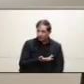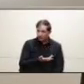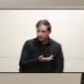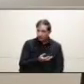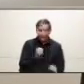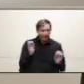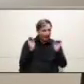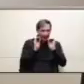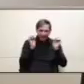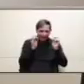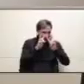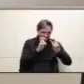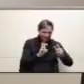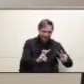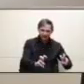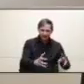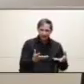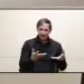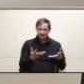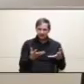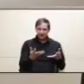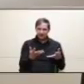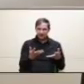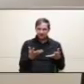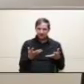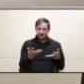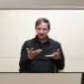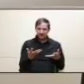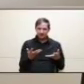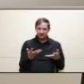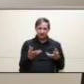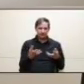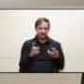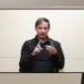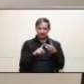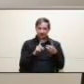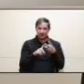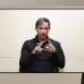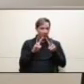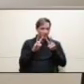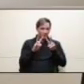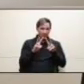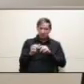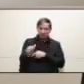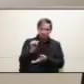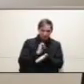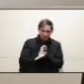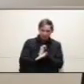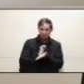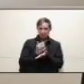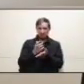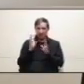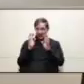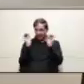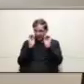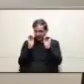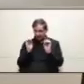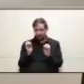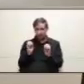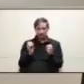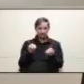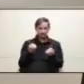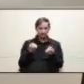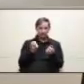haven't been any investigations according to the Auditor General? Why there are no recoveries? Why there's no consequence management? And then,